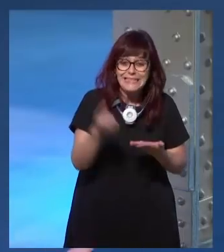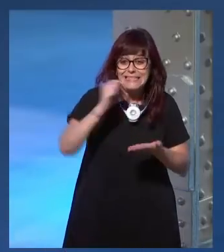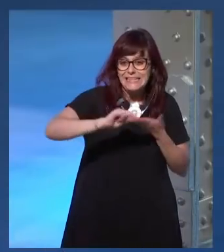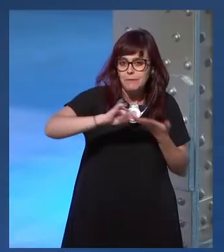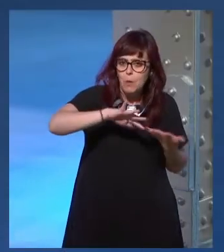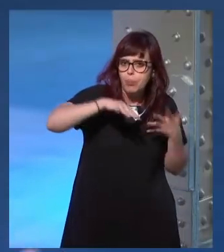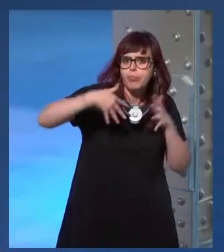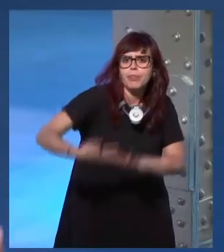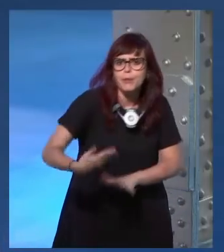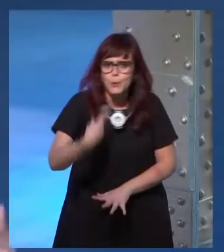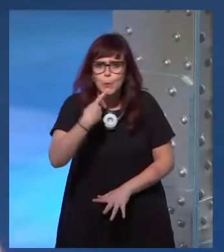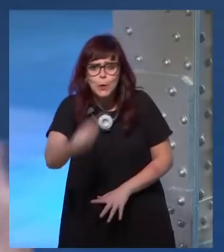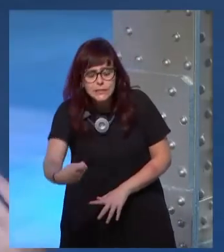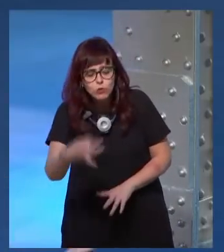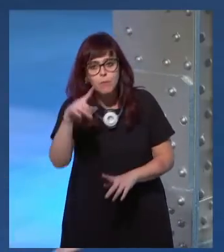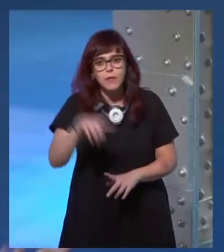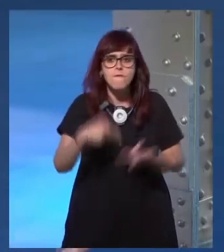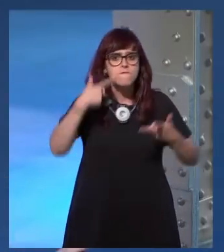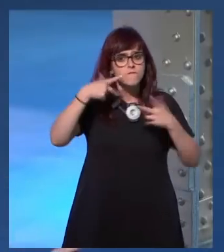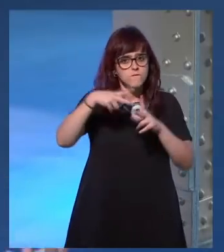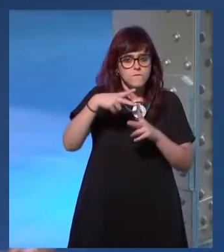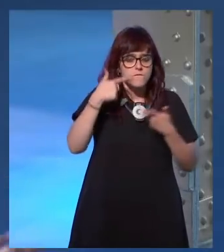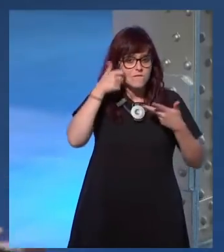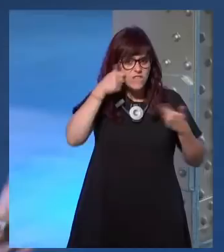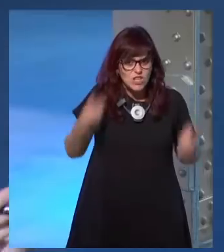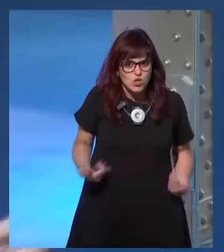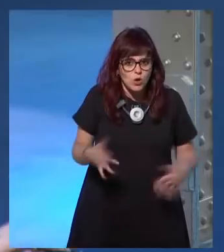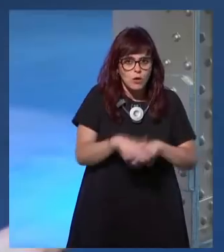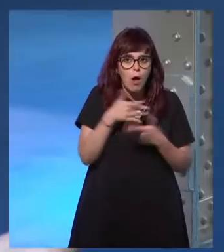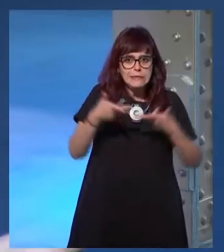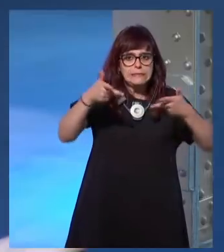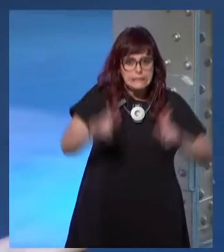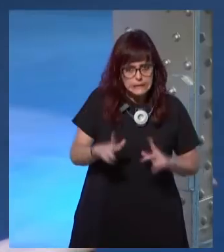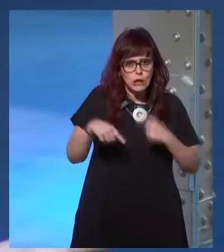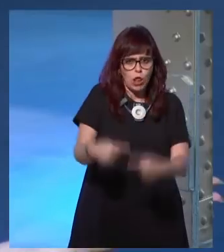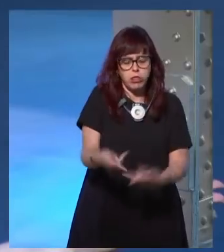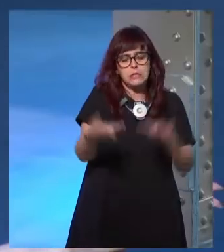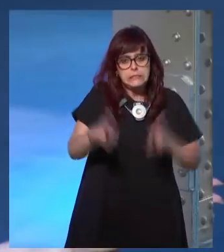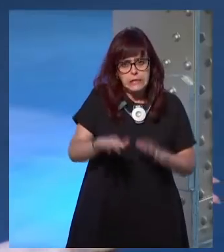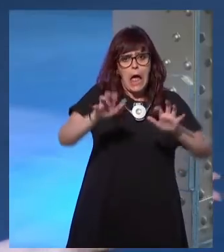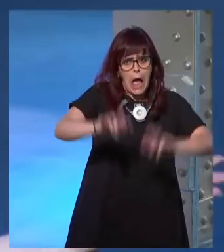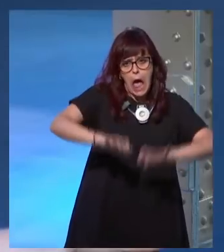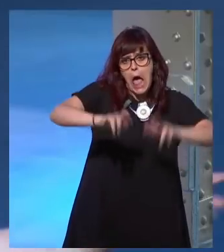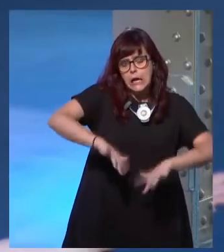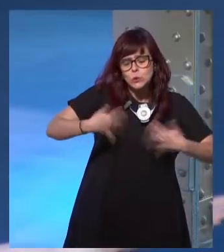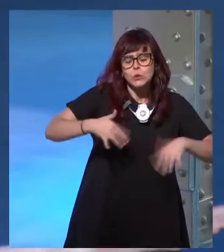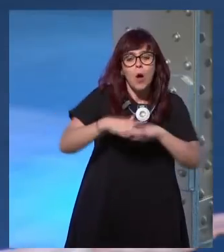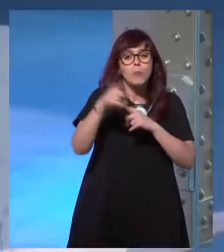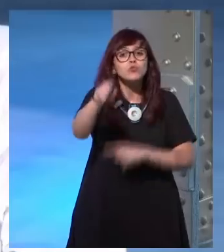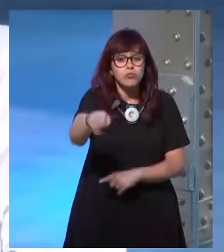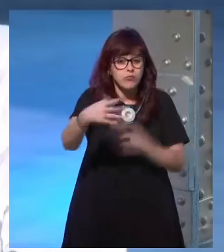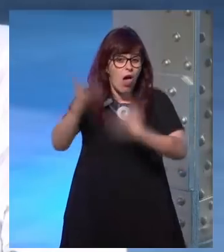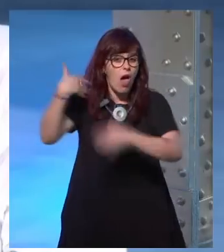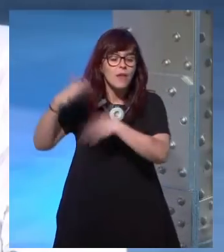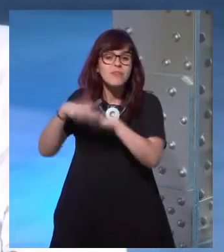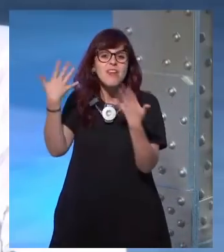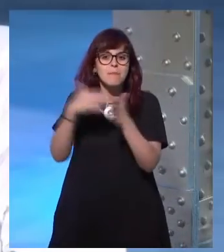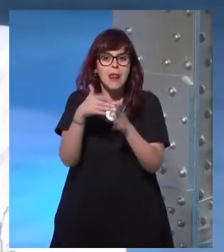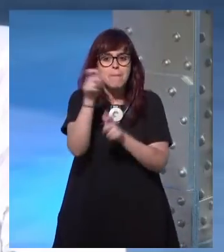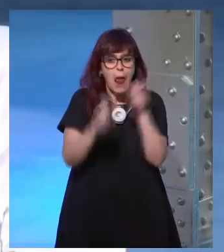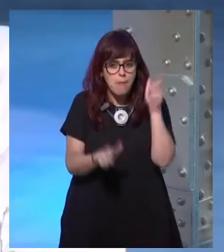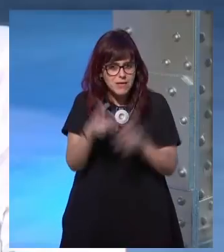make it more difficult for us to write emotionally and also physically, to sit down to write every day. And